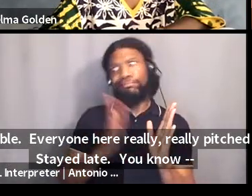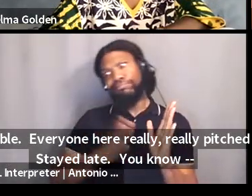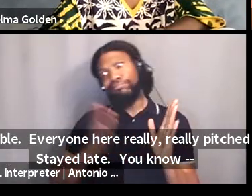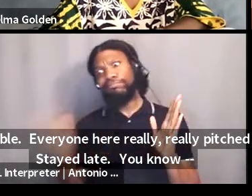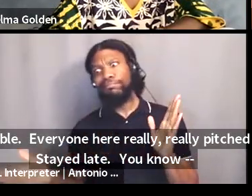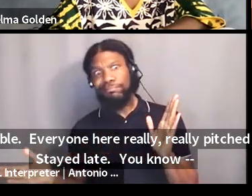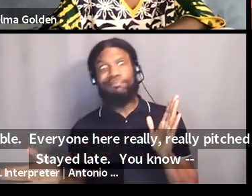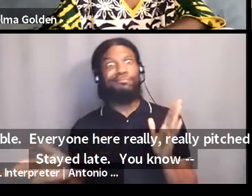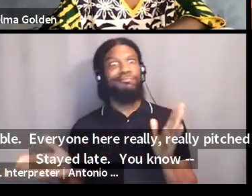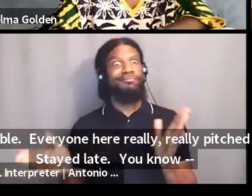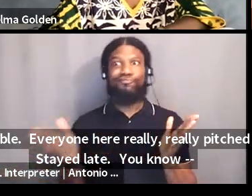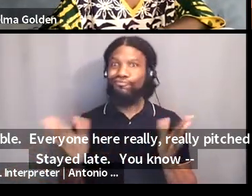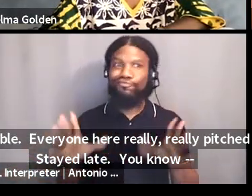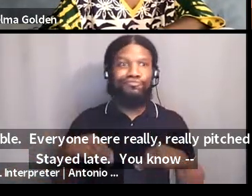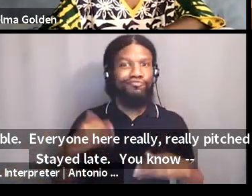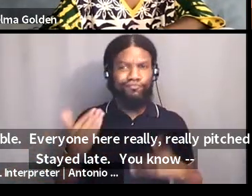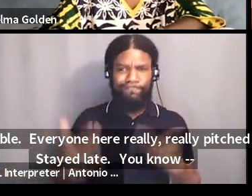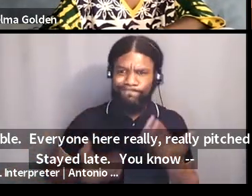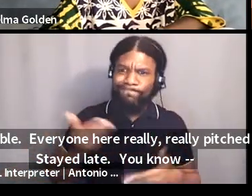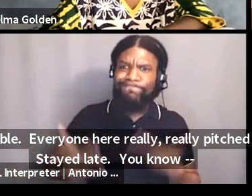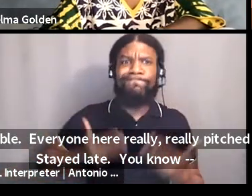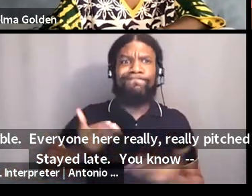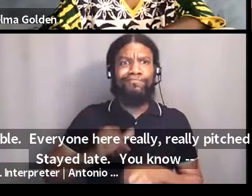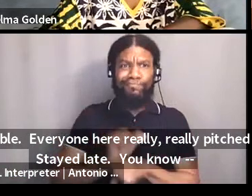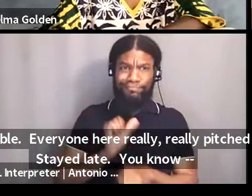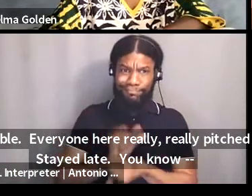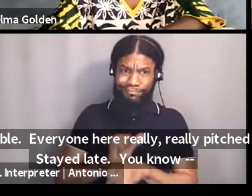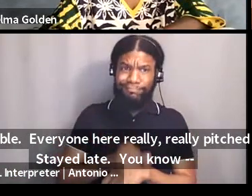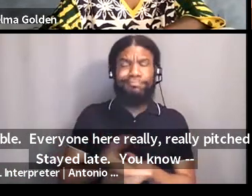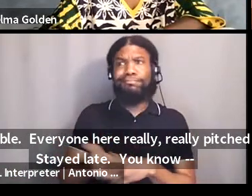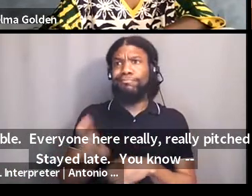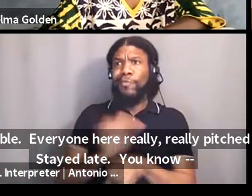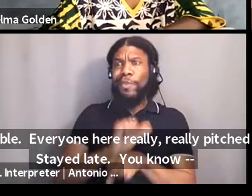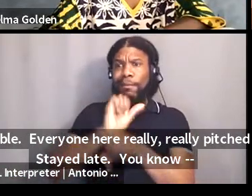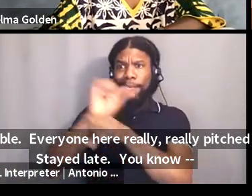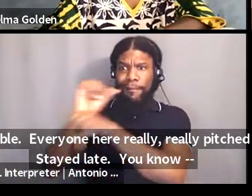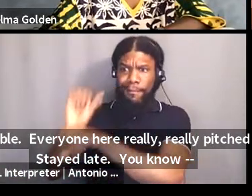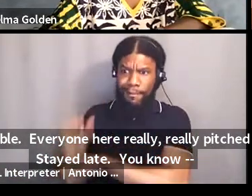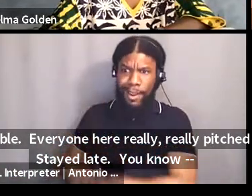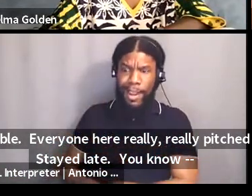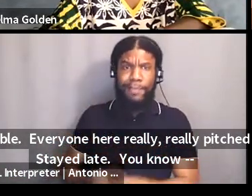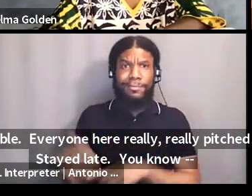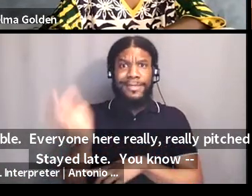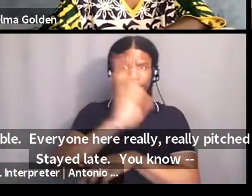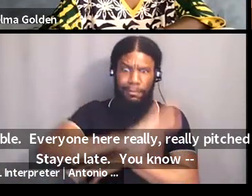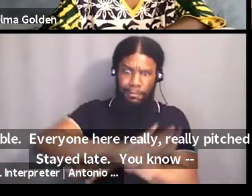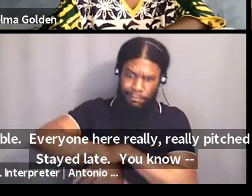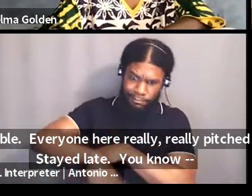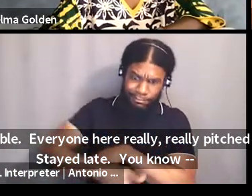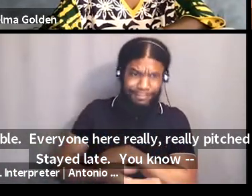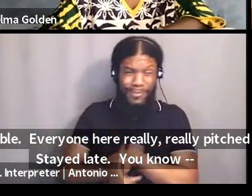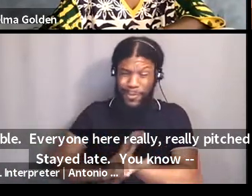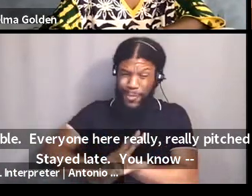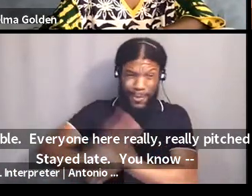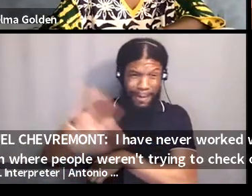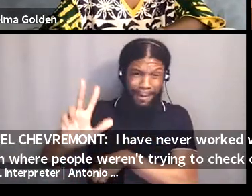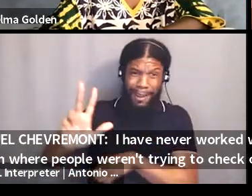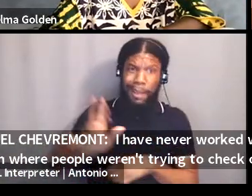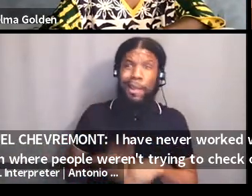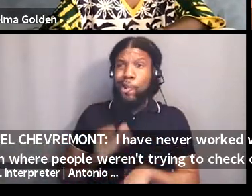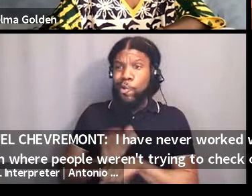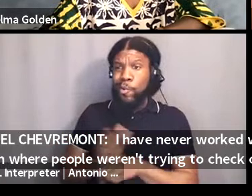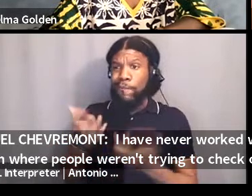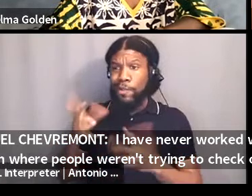6 o'clock. You know, it was 3 o'clock in the morning, and we'd come in and, you know, in the morning and at 10 a.m. and it was